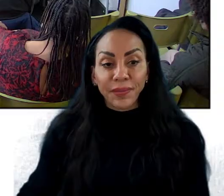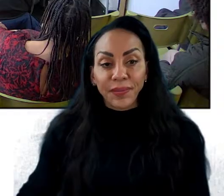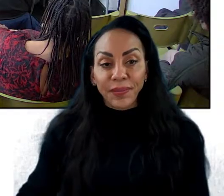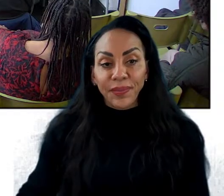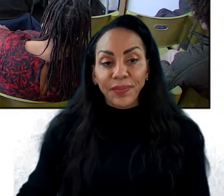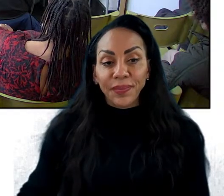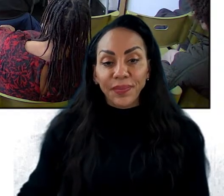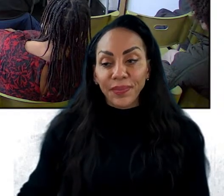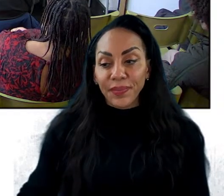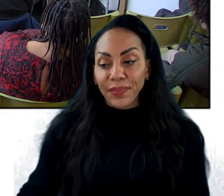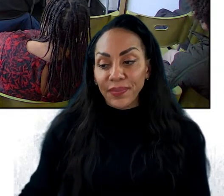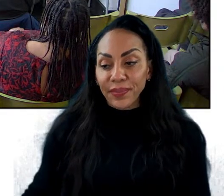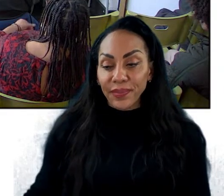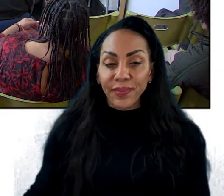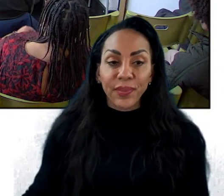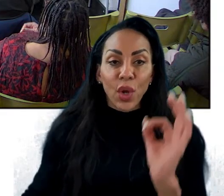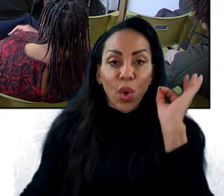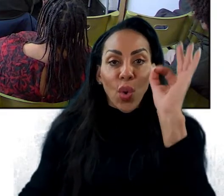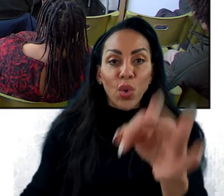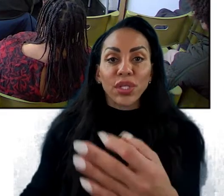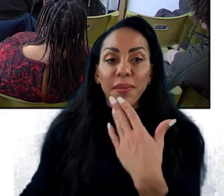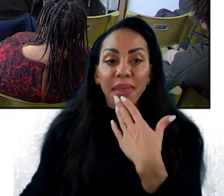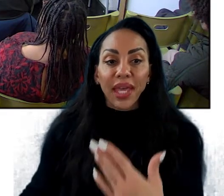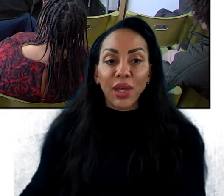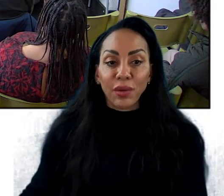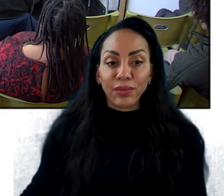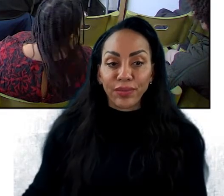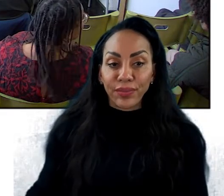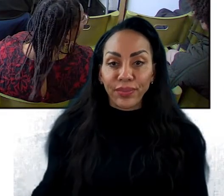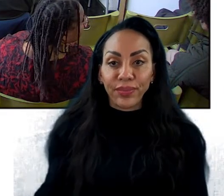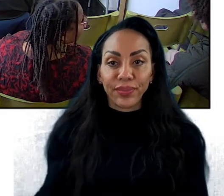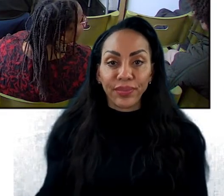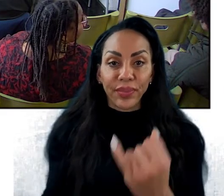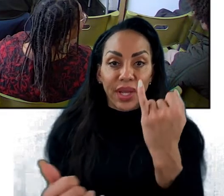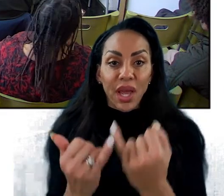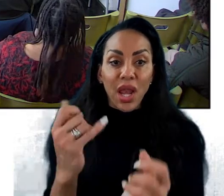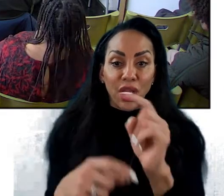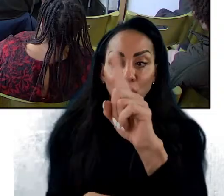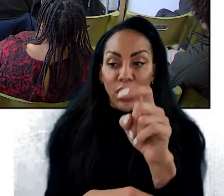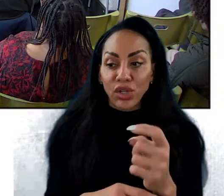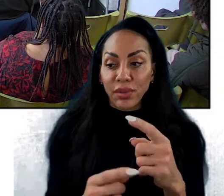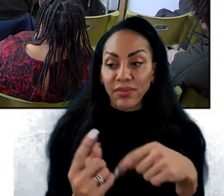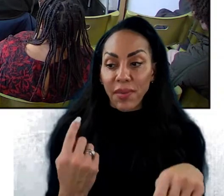Yeah. Awesome, thanks. Thank you. Great. Any last questions from the audience?